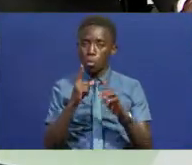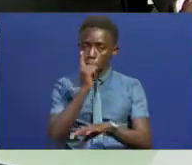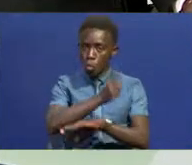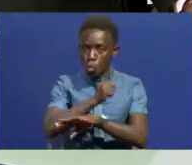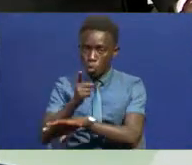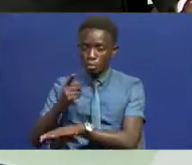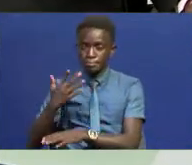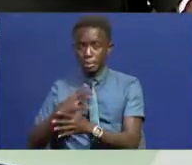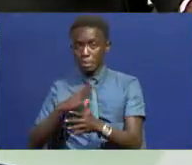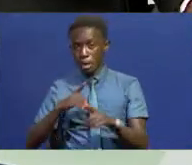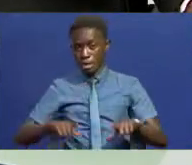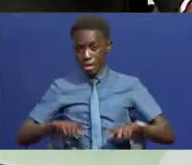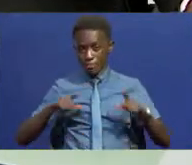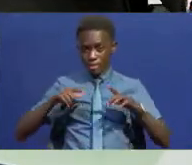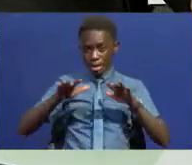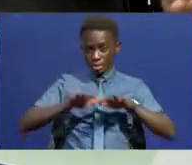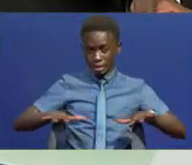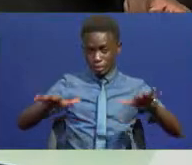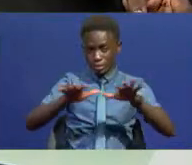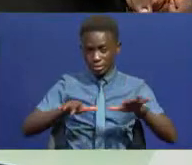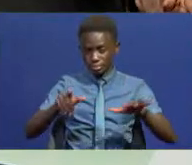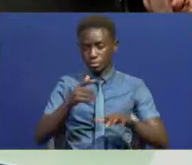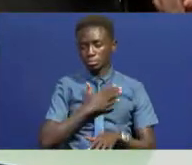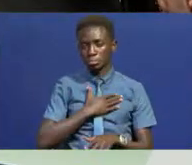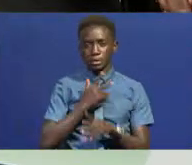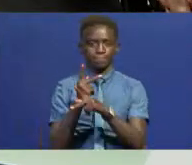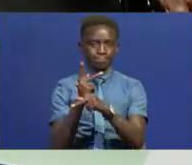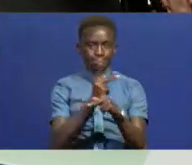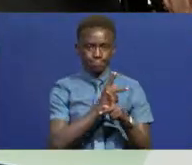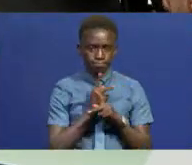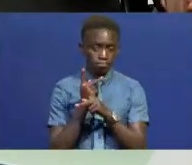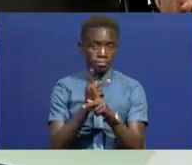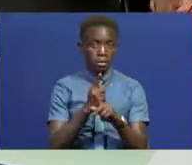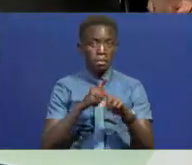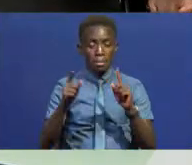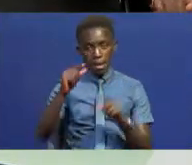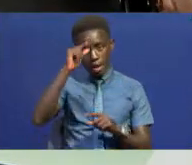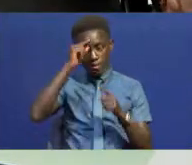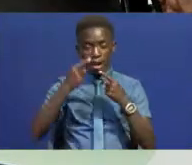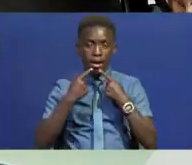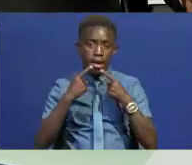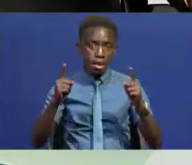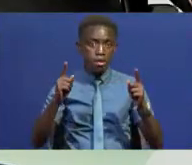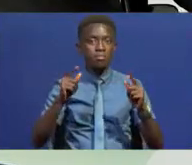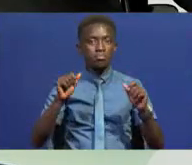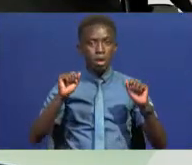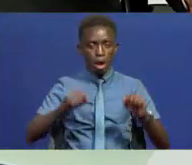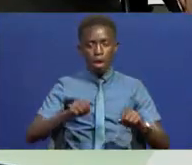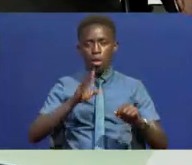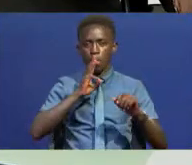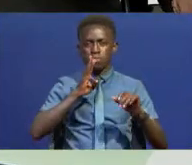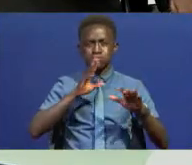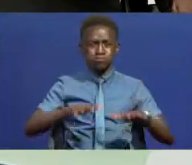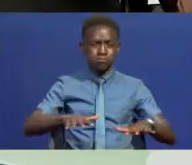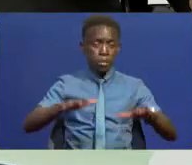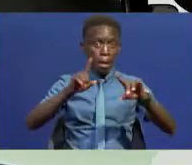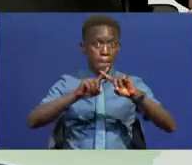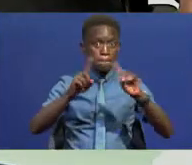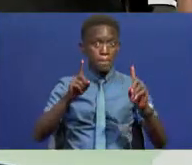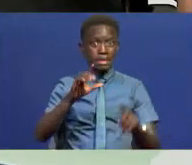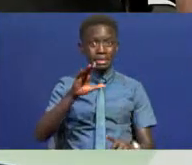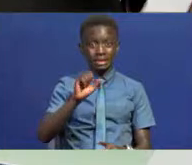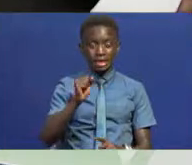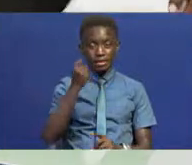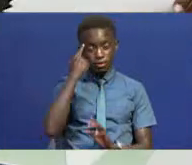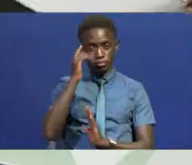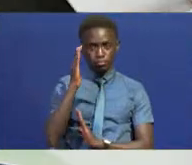has heightened its surveillance over the possible flash floods. But in the meantime, Professor Kithure Kindiki is asking you to